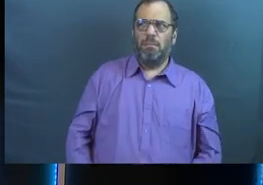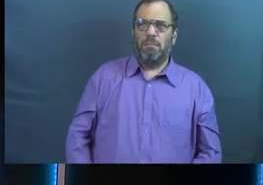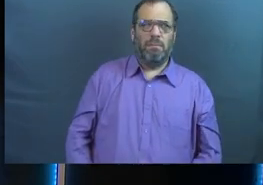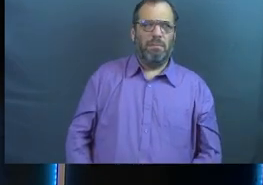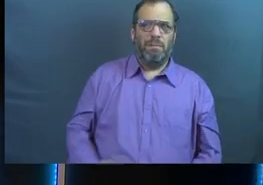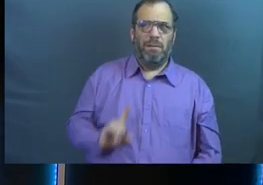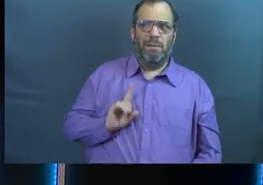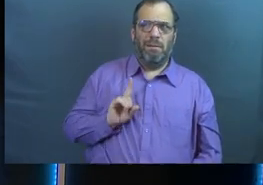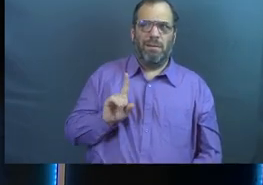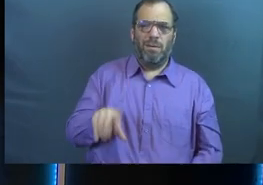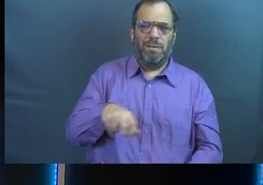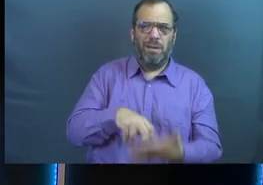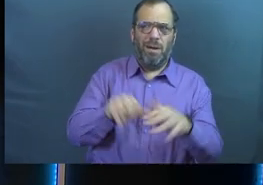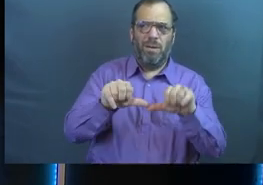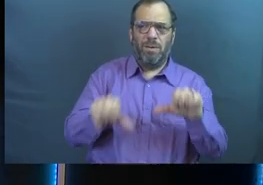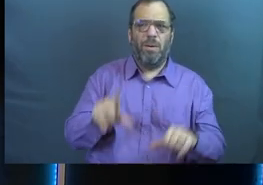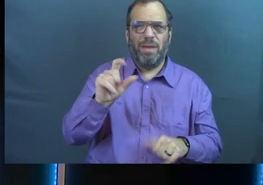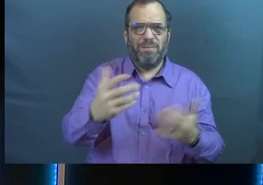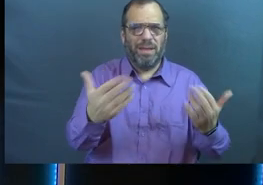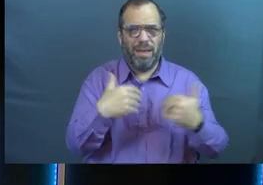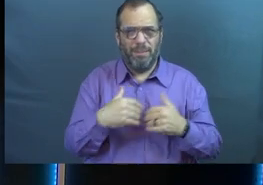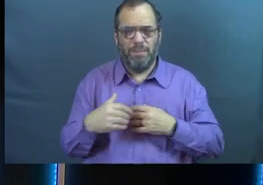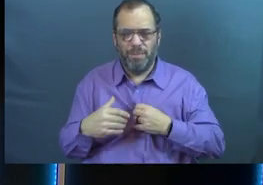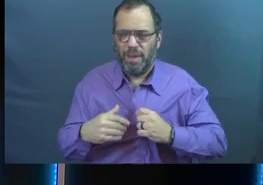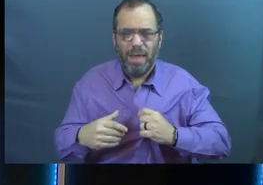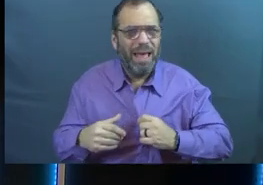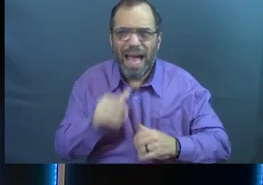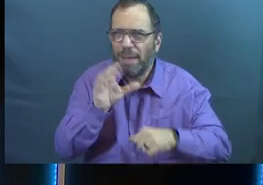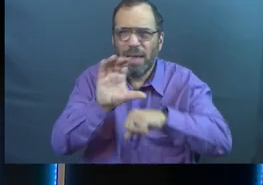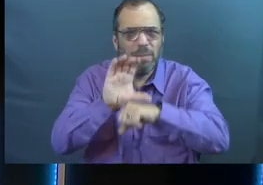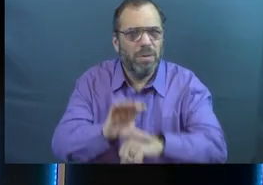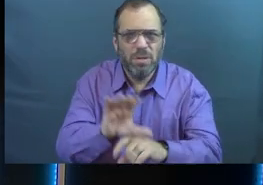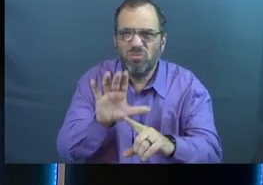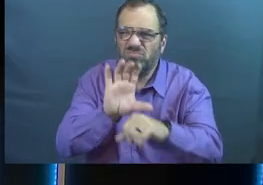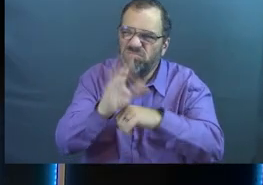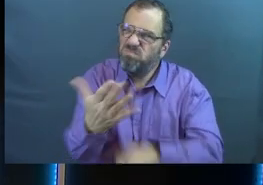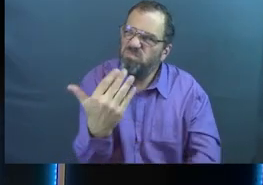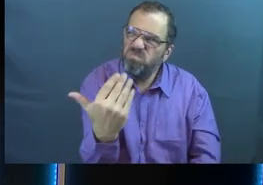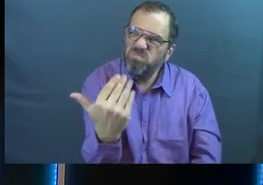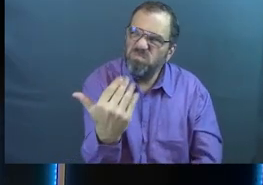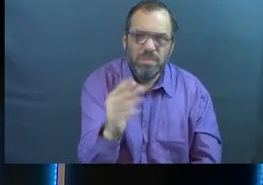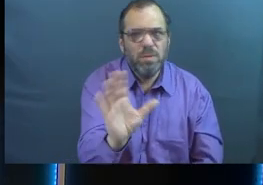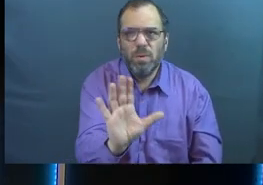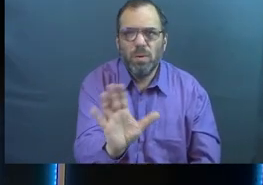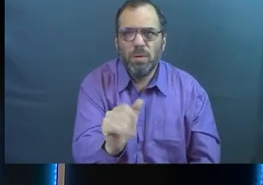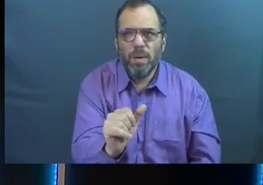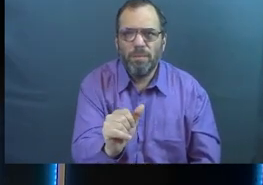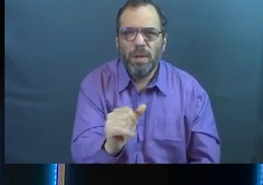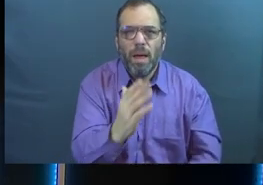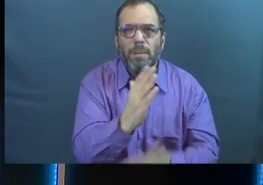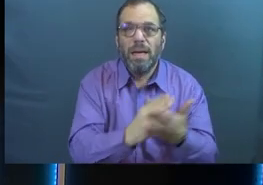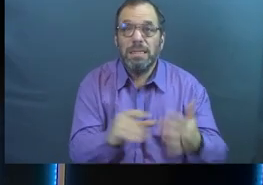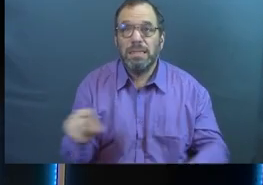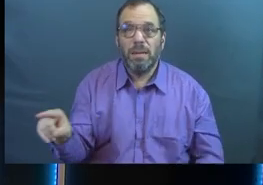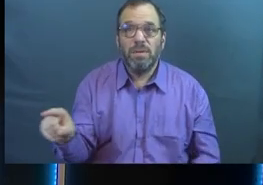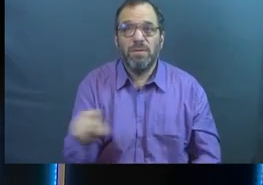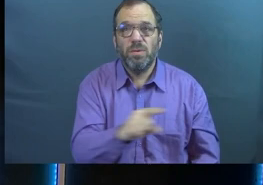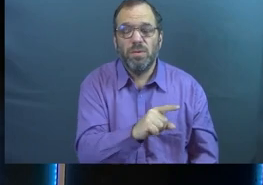come up here or that you have to come up here. I'm not going to be pushy with you at all. But some of